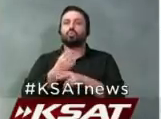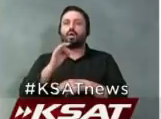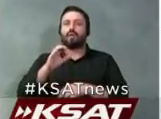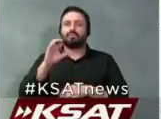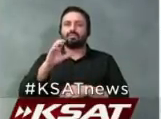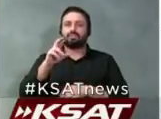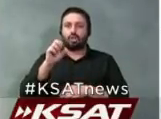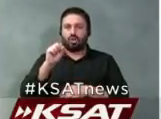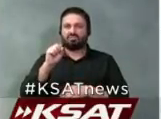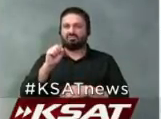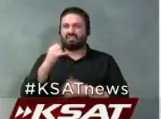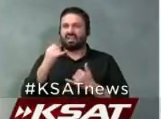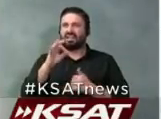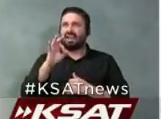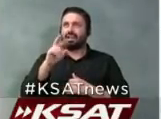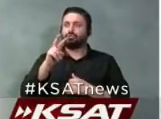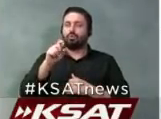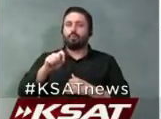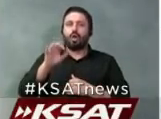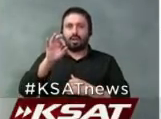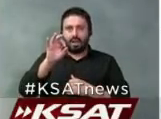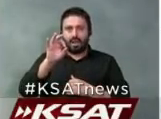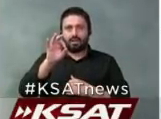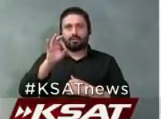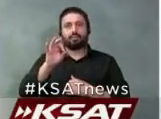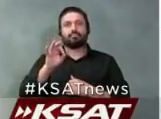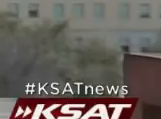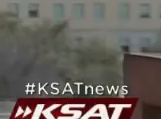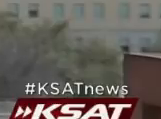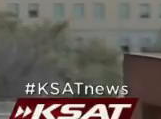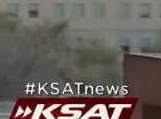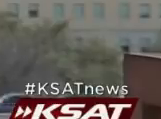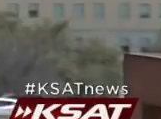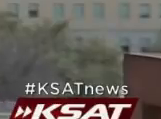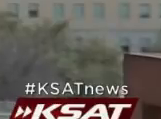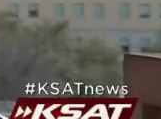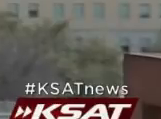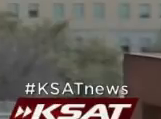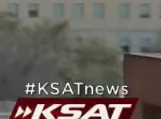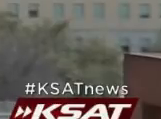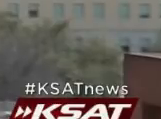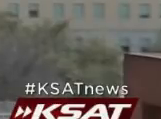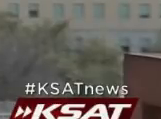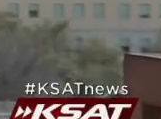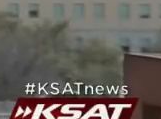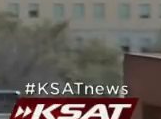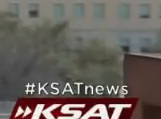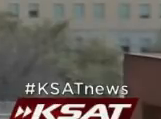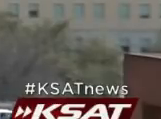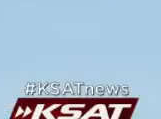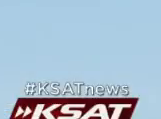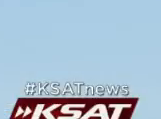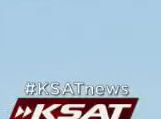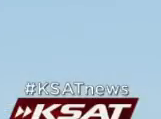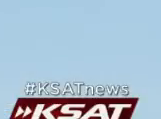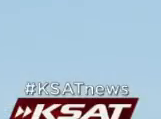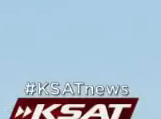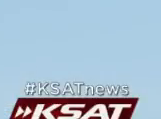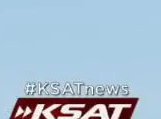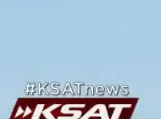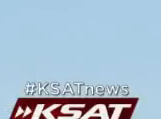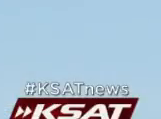right at 92.9% of $270 million. Between this and other funding sources, the city has spent more than